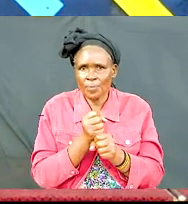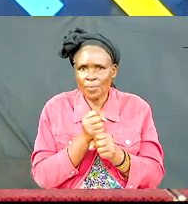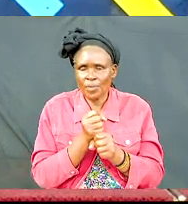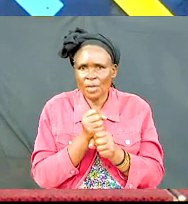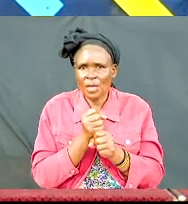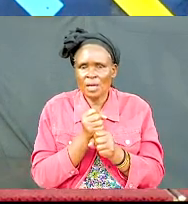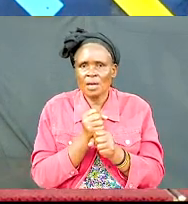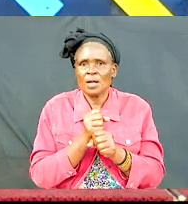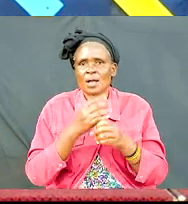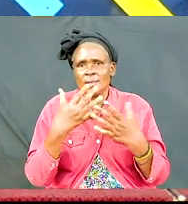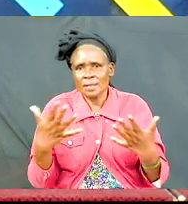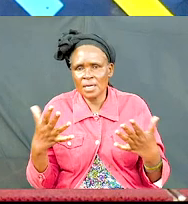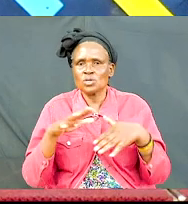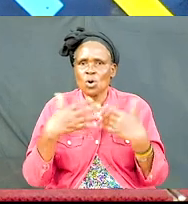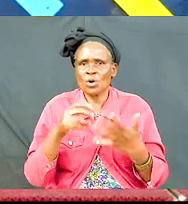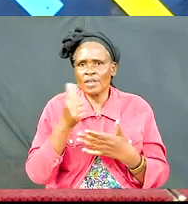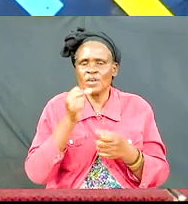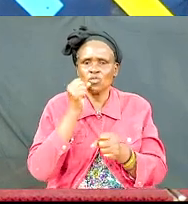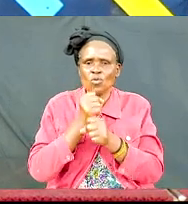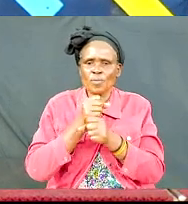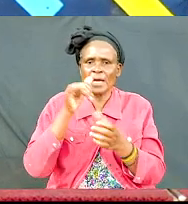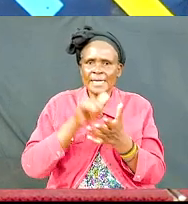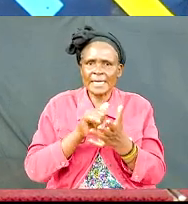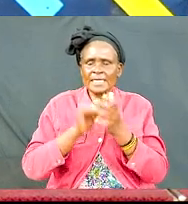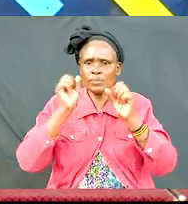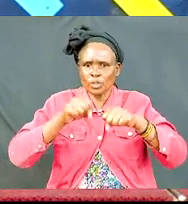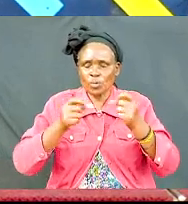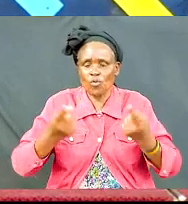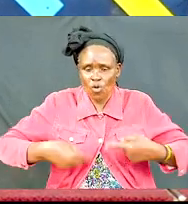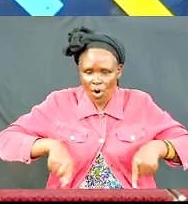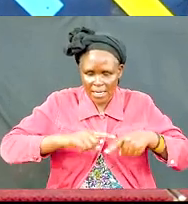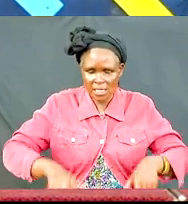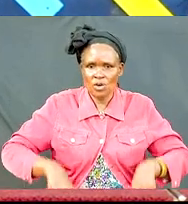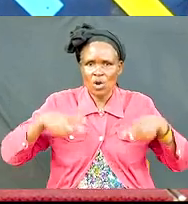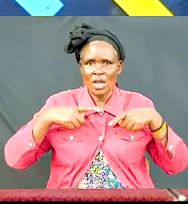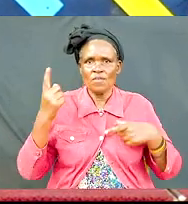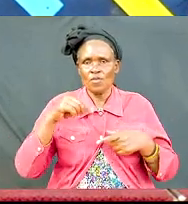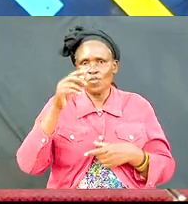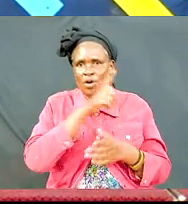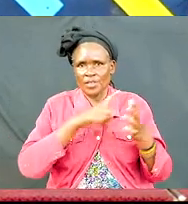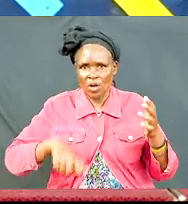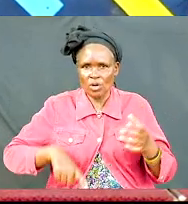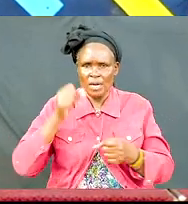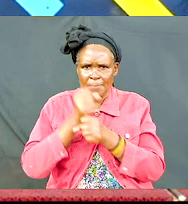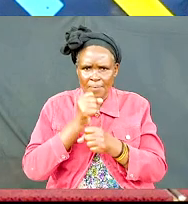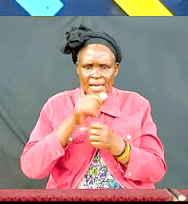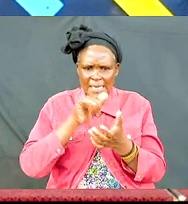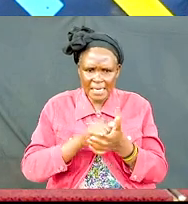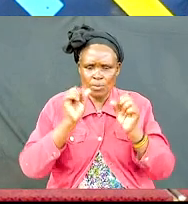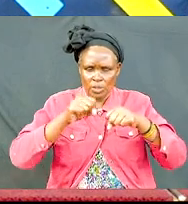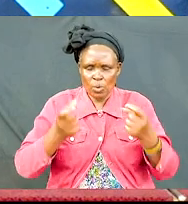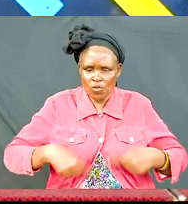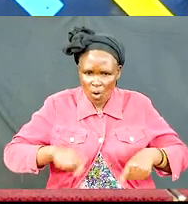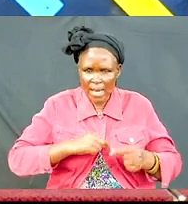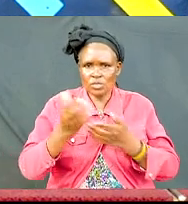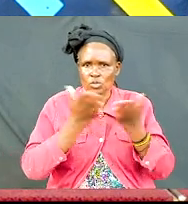things or even to make it possible for us to live for God. Making it possible for us to serve God.